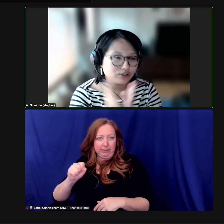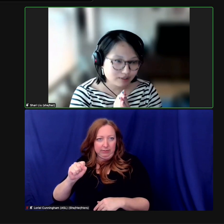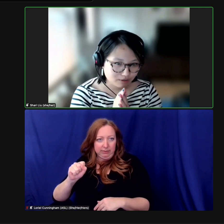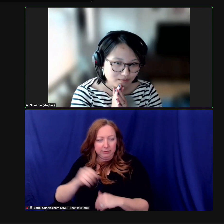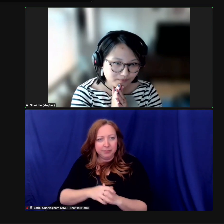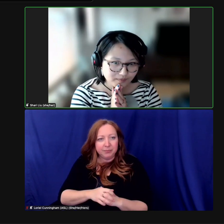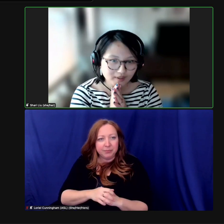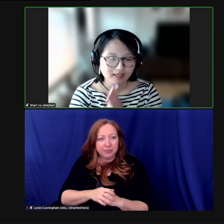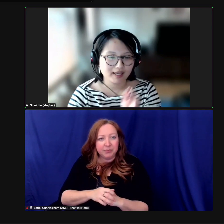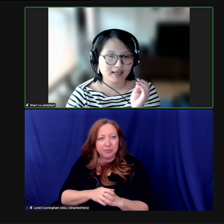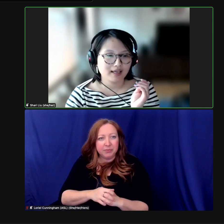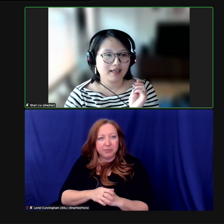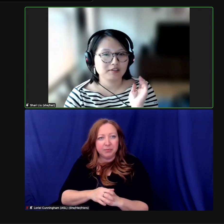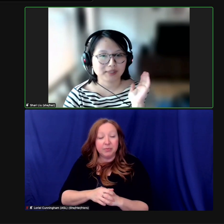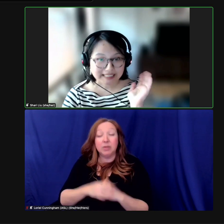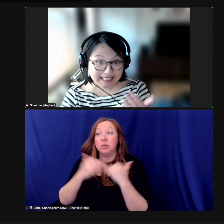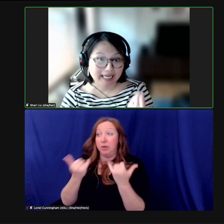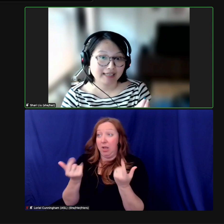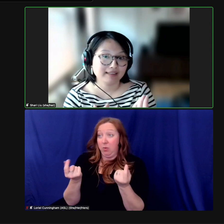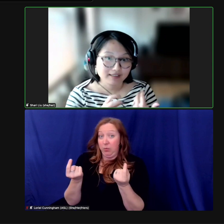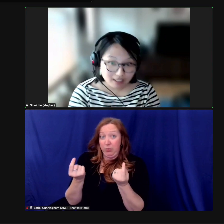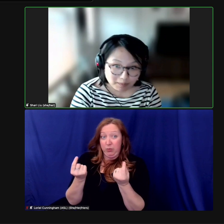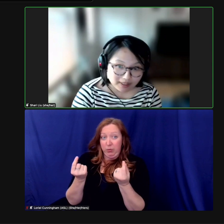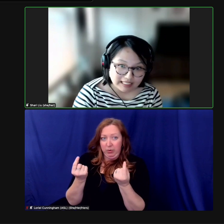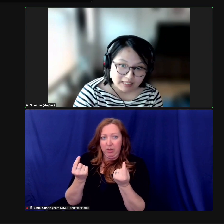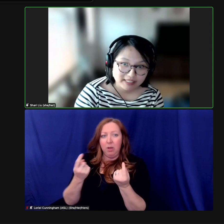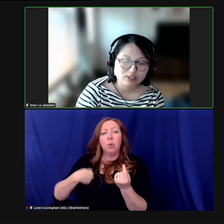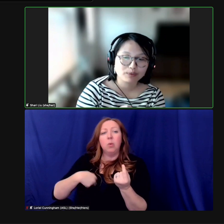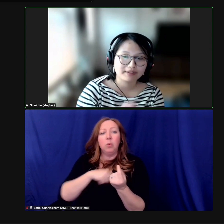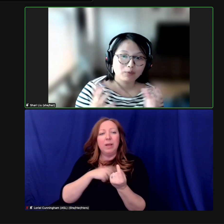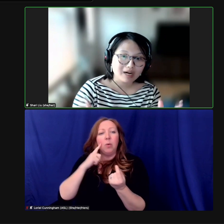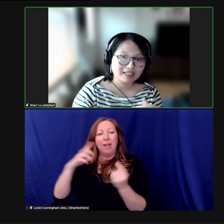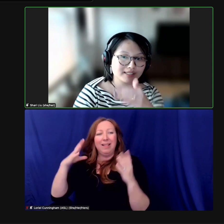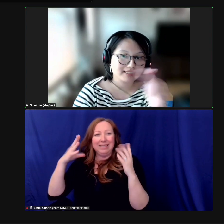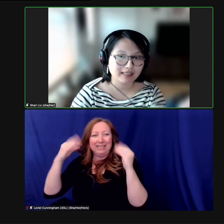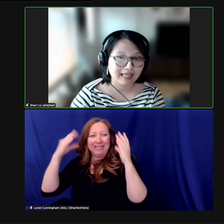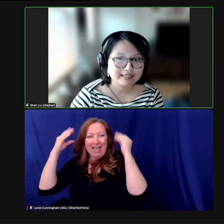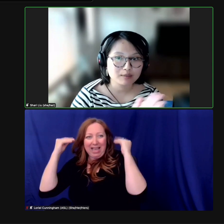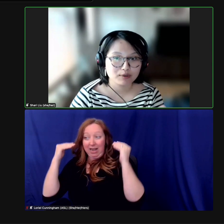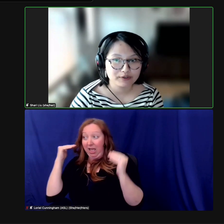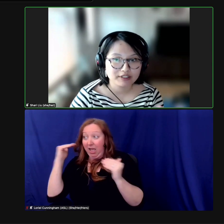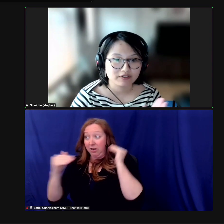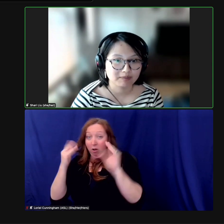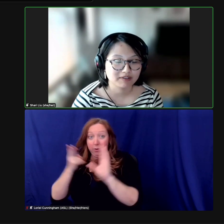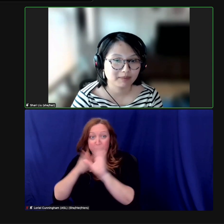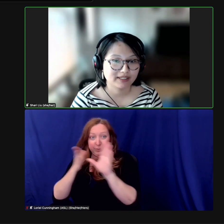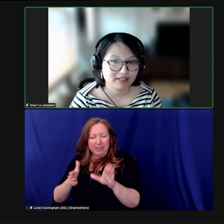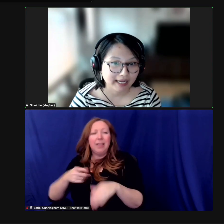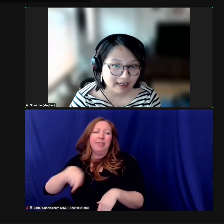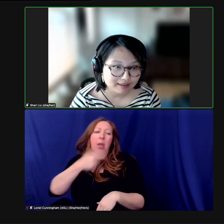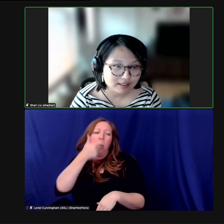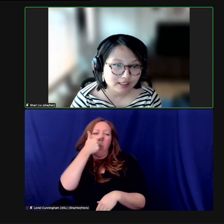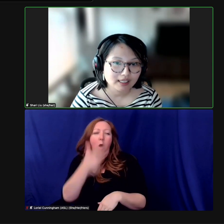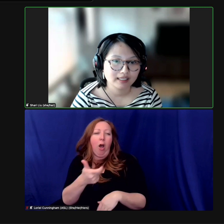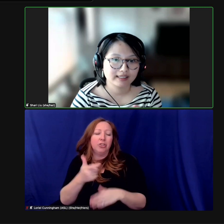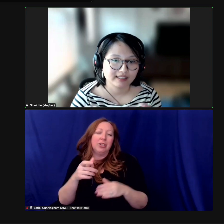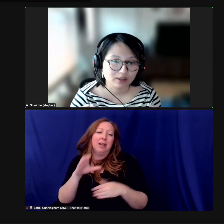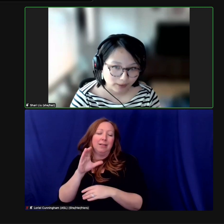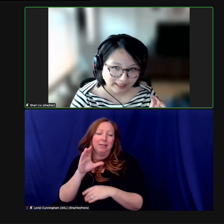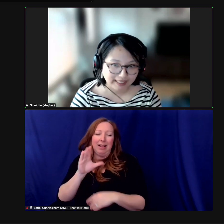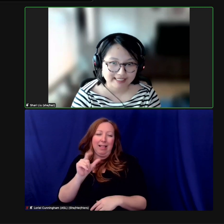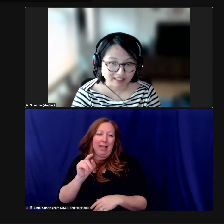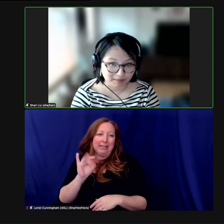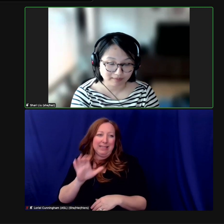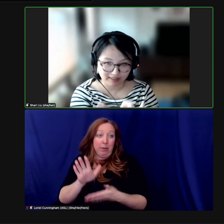we're gonna do is we're gonna scan adult participants while they watch these classic movies from developmental psychology that